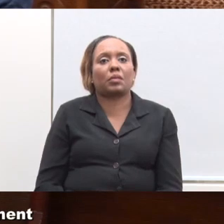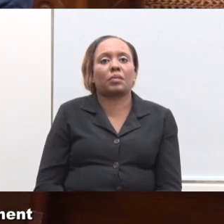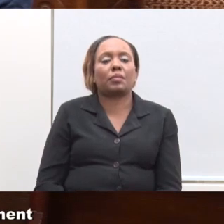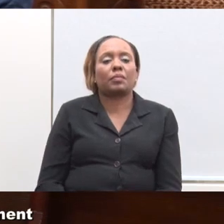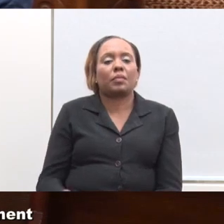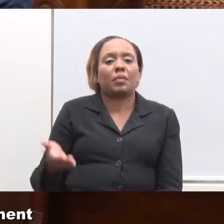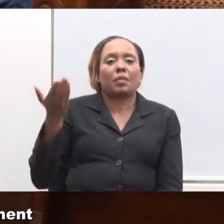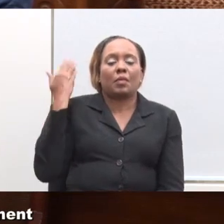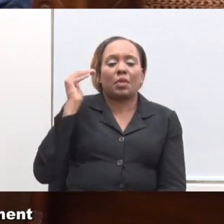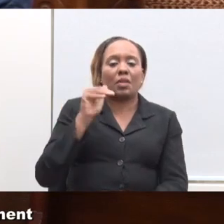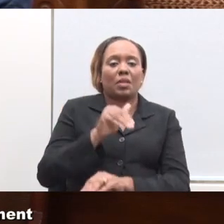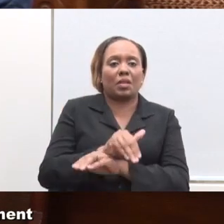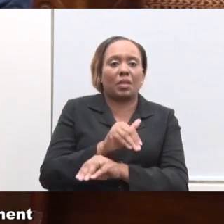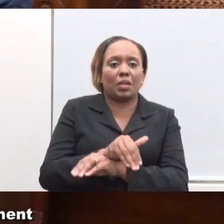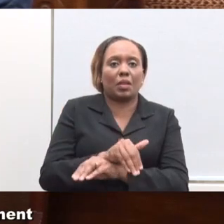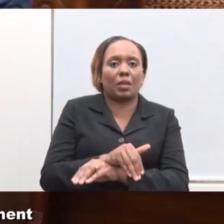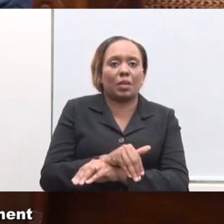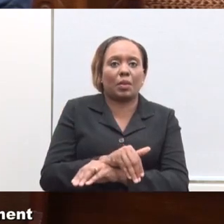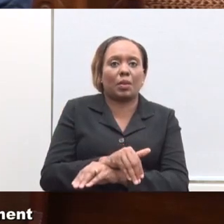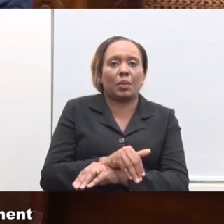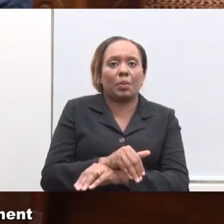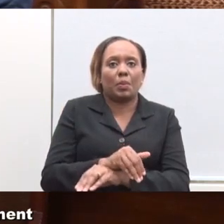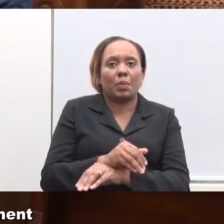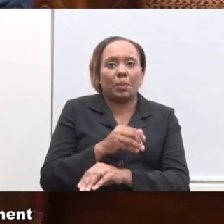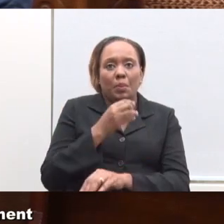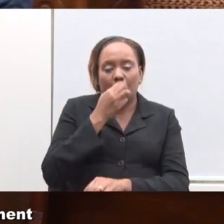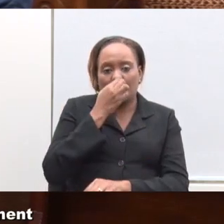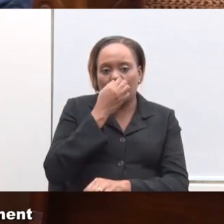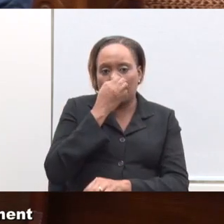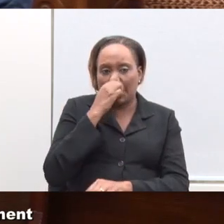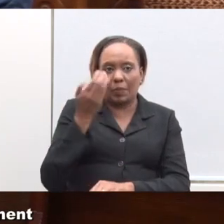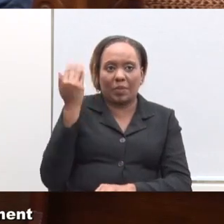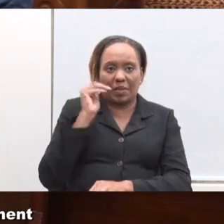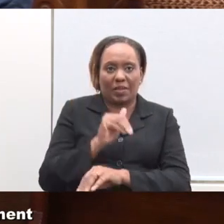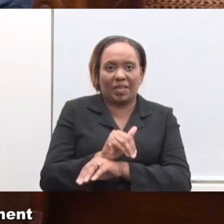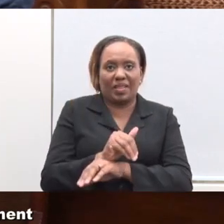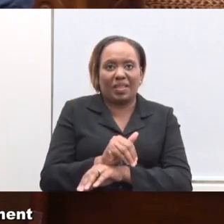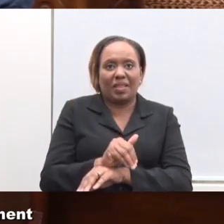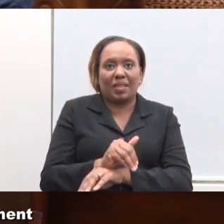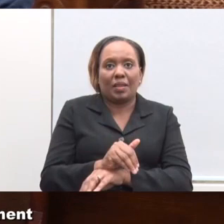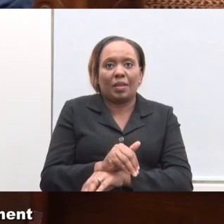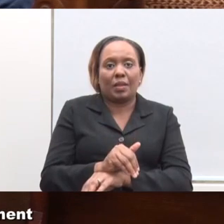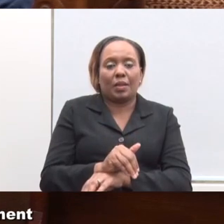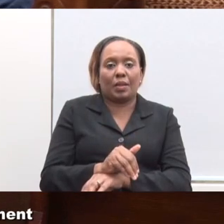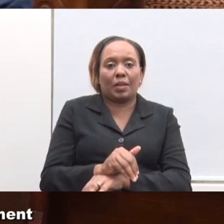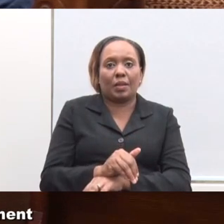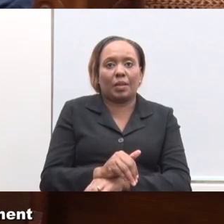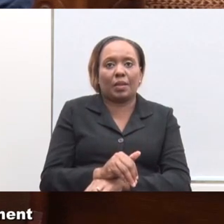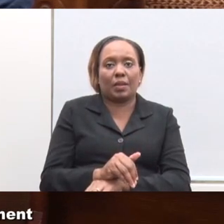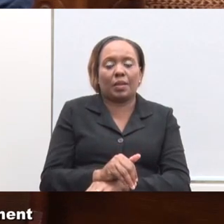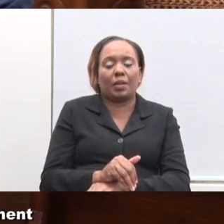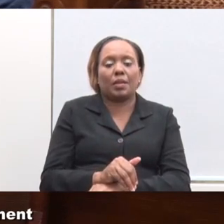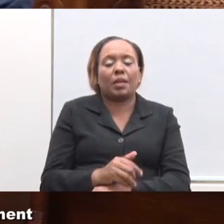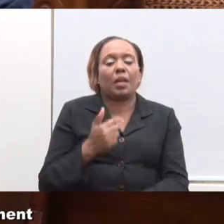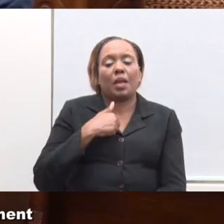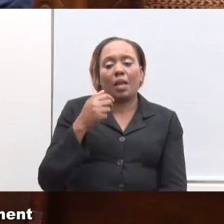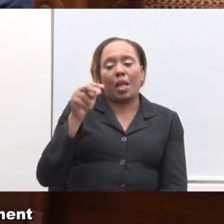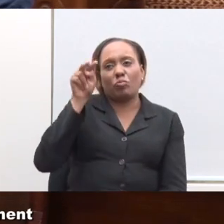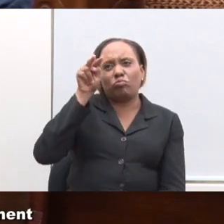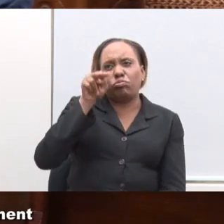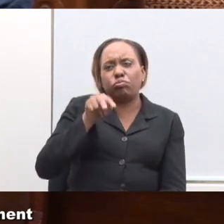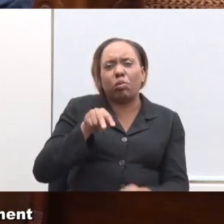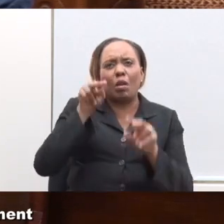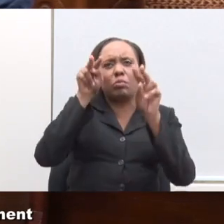that reminds us that vitamin D, which is available in sunshine, is one of the critical things that people need to have to